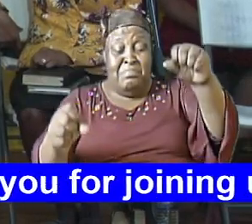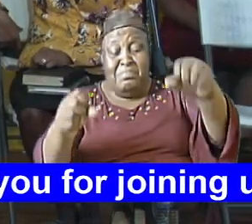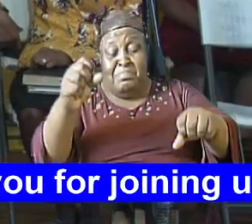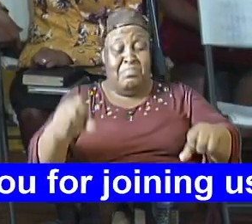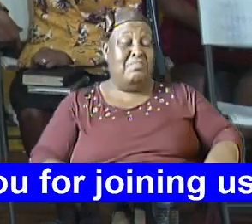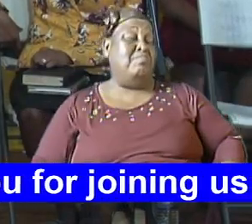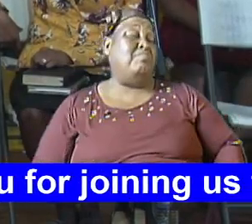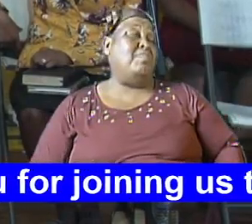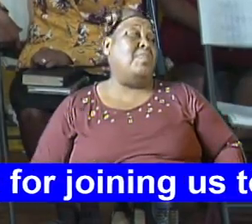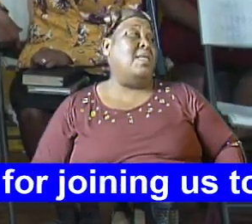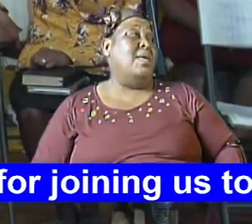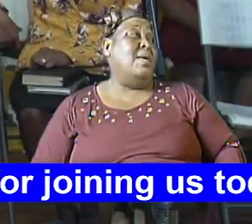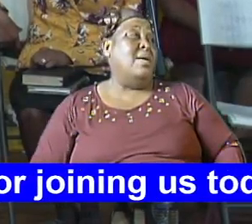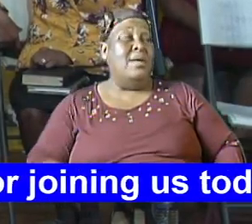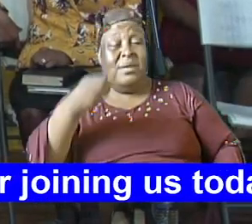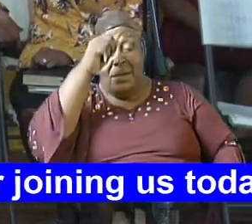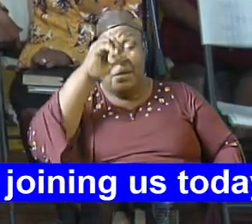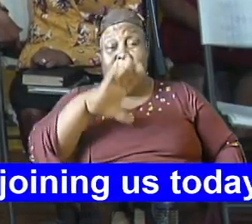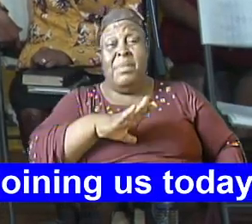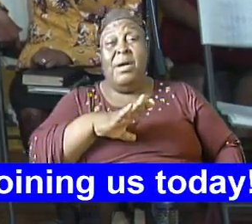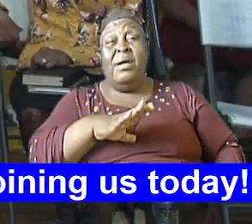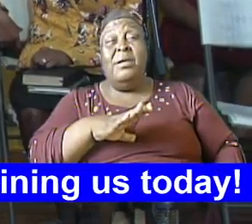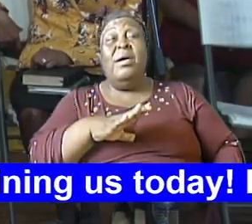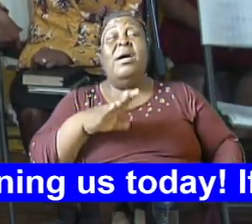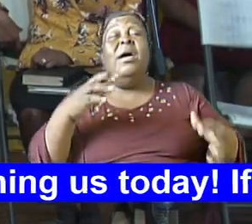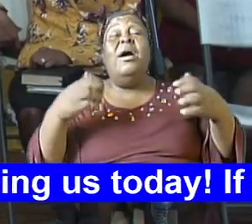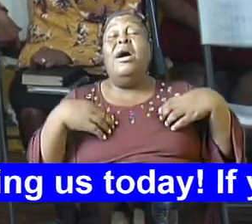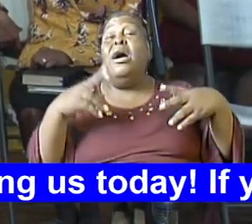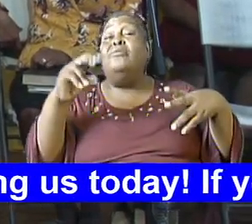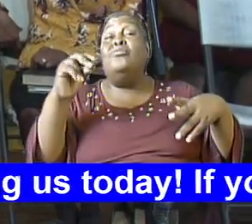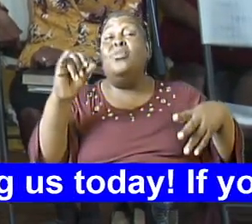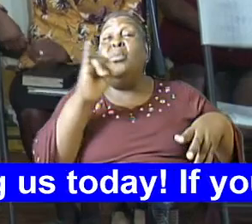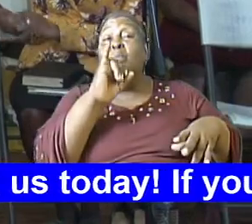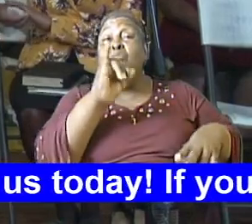borrow. The man don't have no insurance.